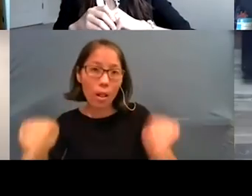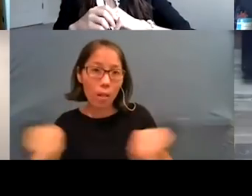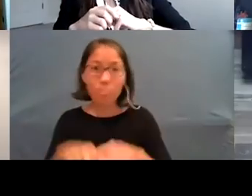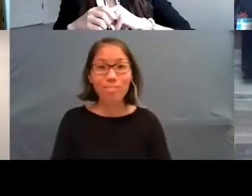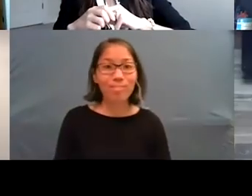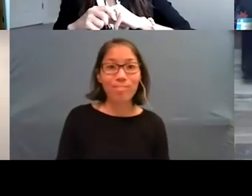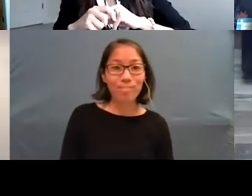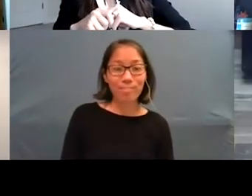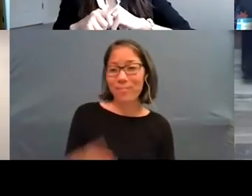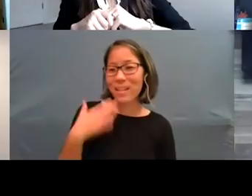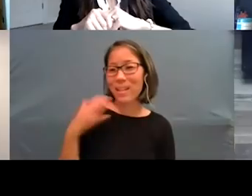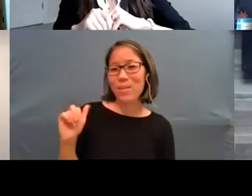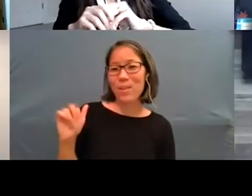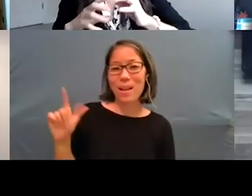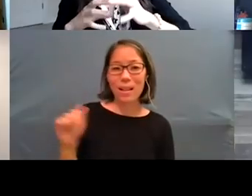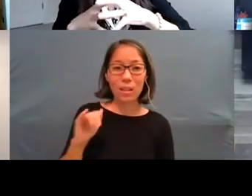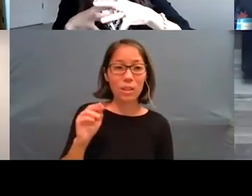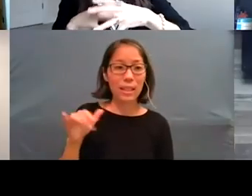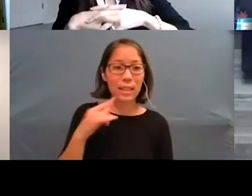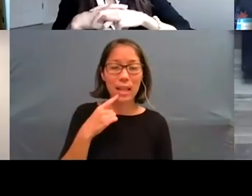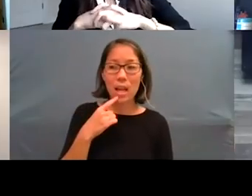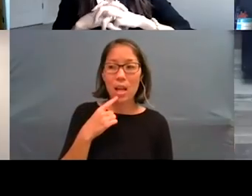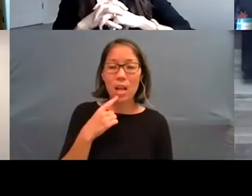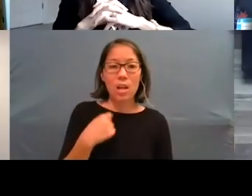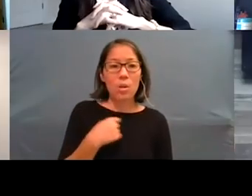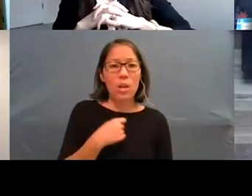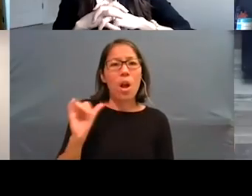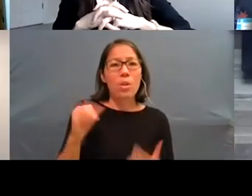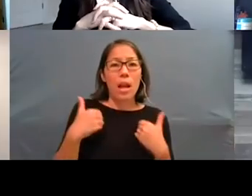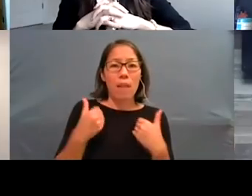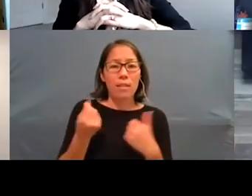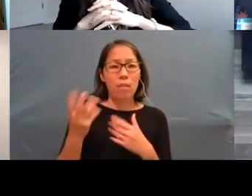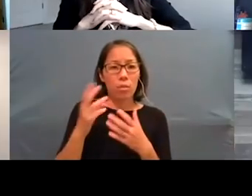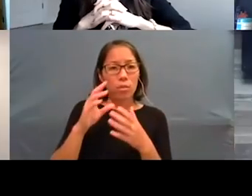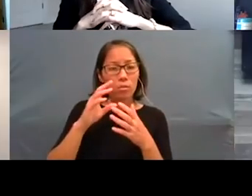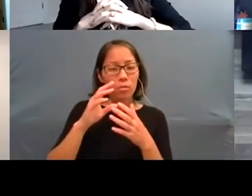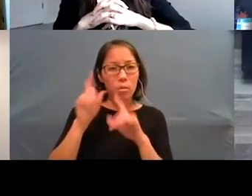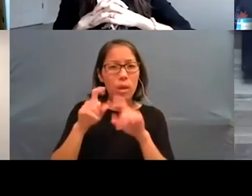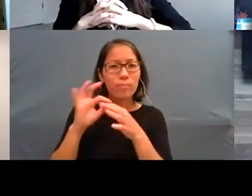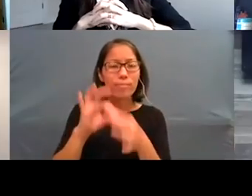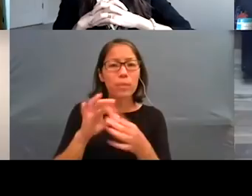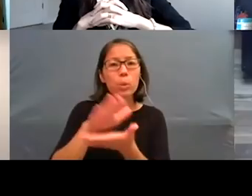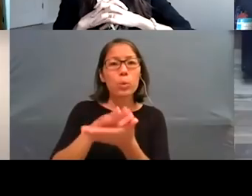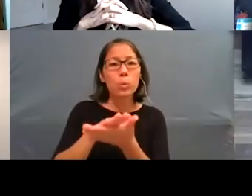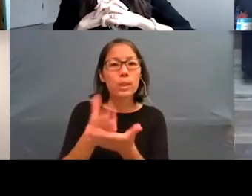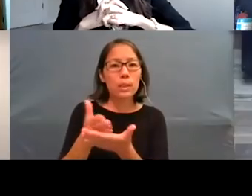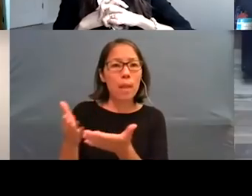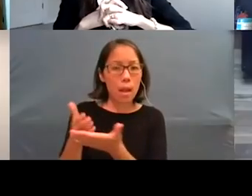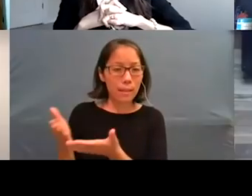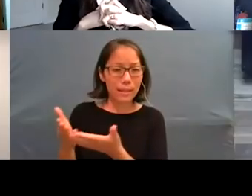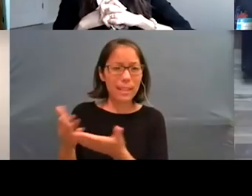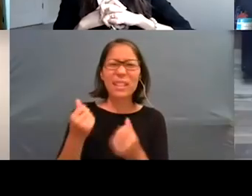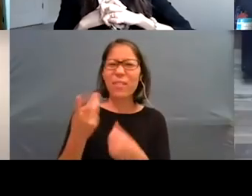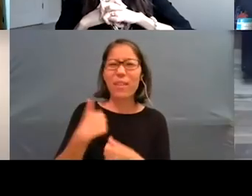Thank you, Carla. We are also receiving several questions on school supplies, and I can tell you that several of us were discussing